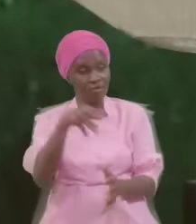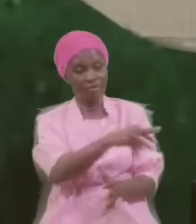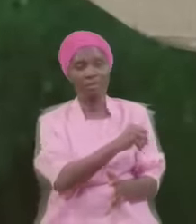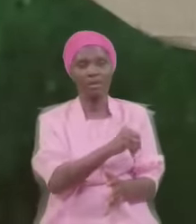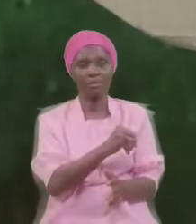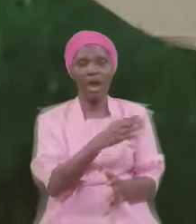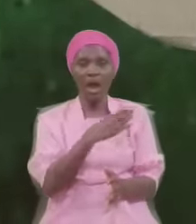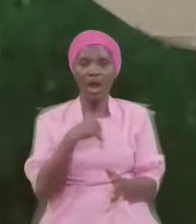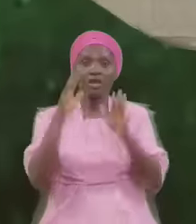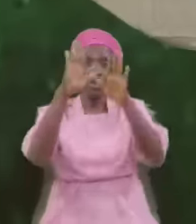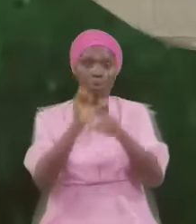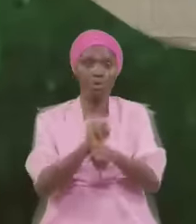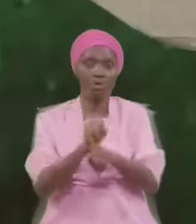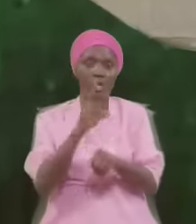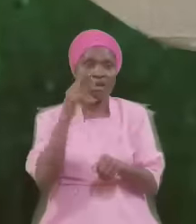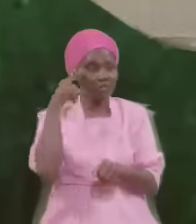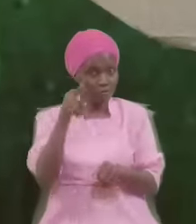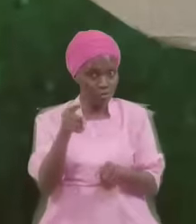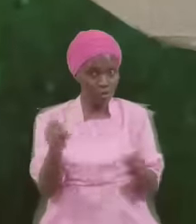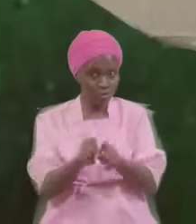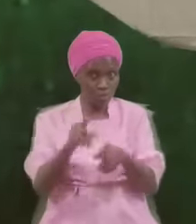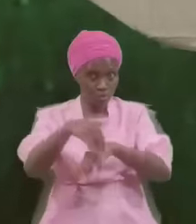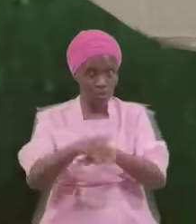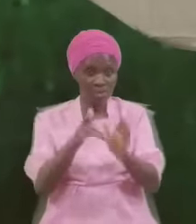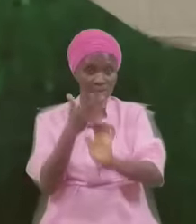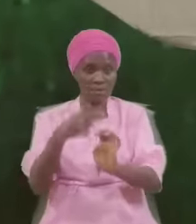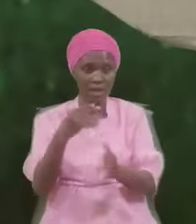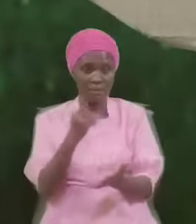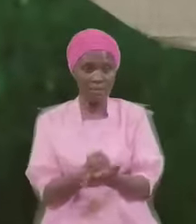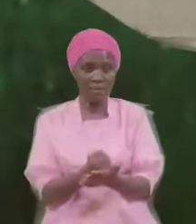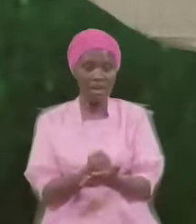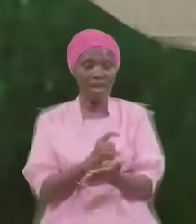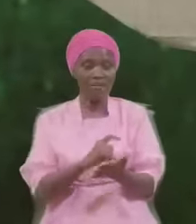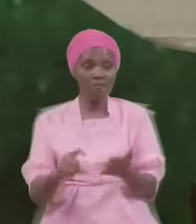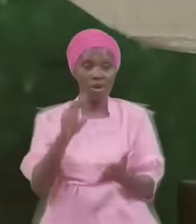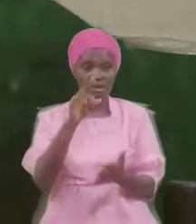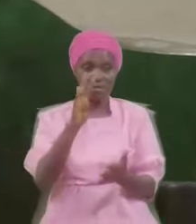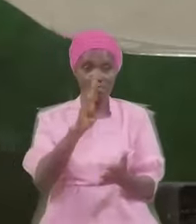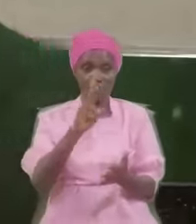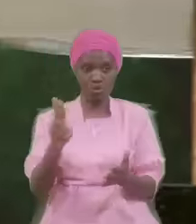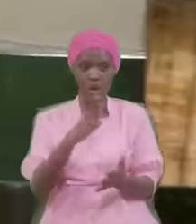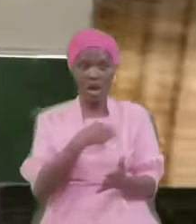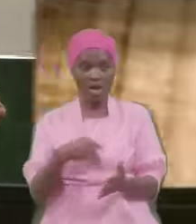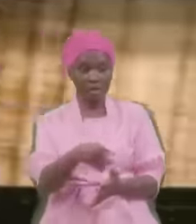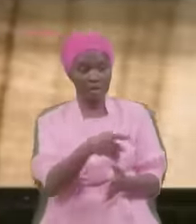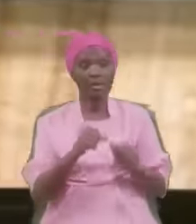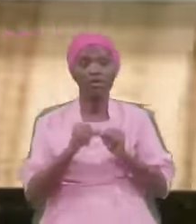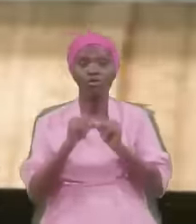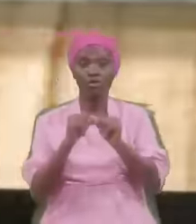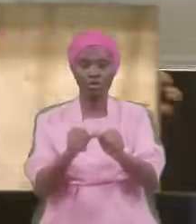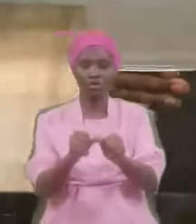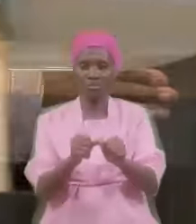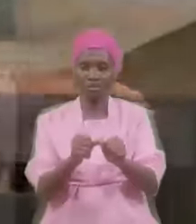at verse 42. And they continued steadfastly in the apostles' doctrine and